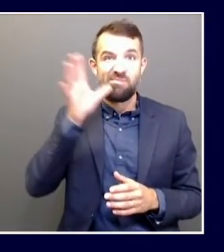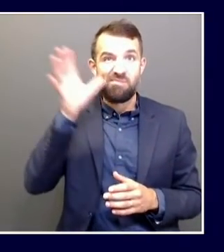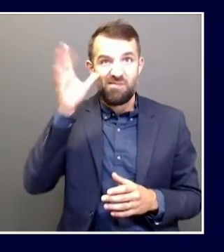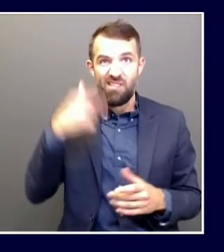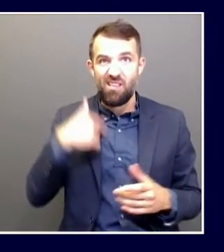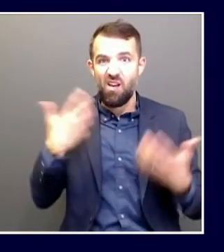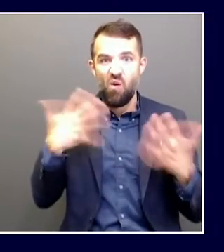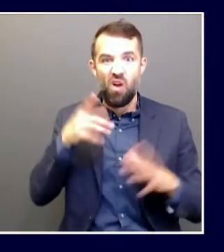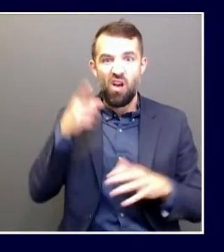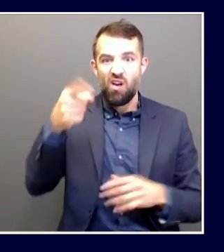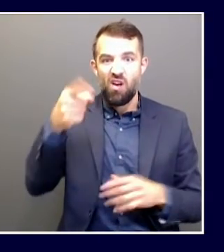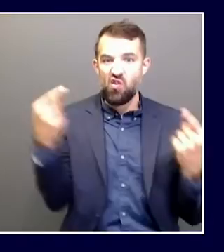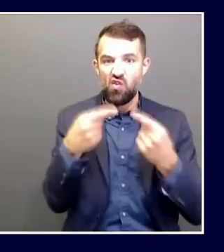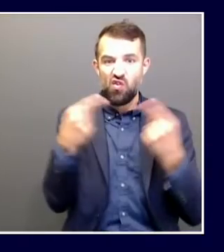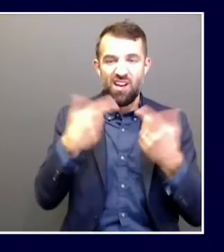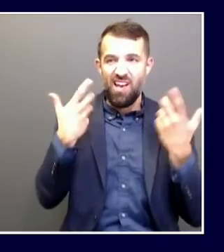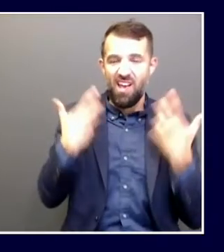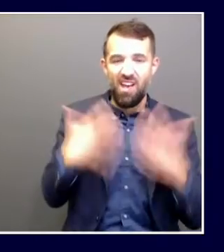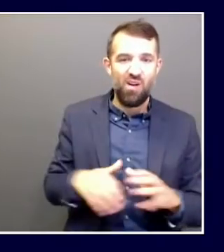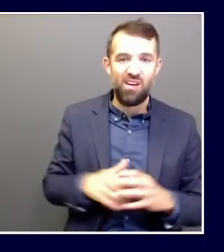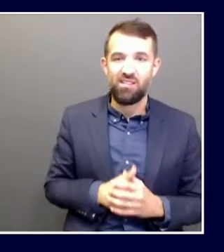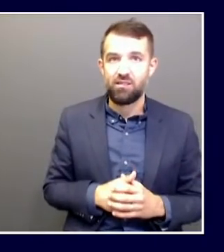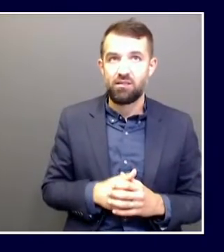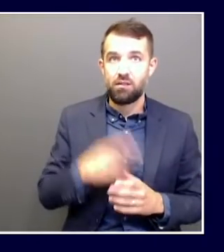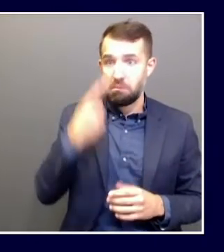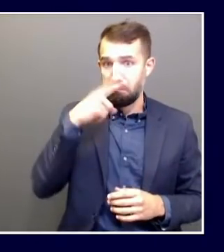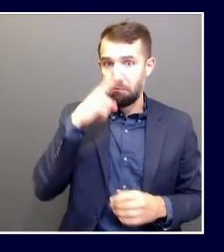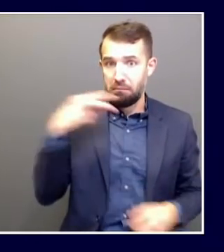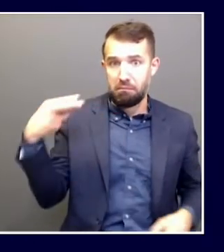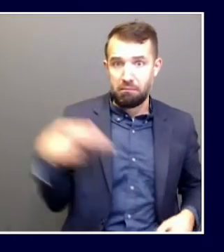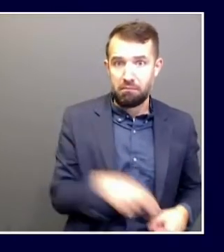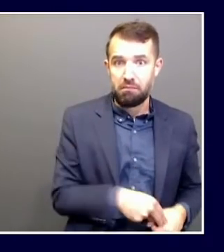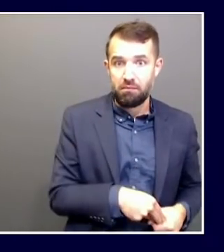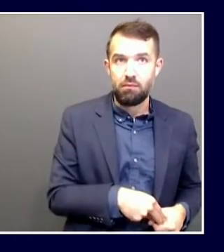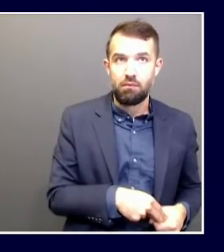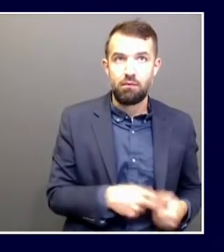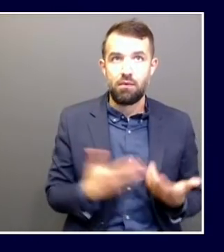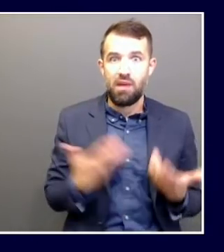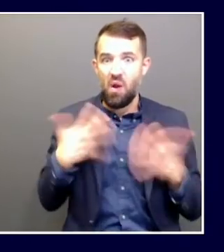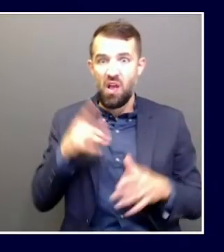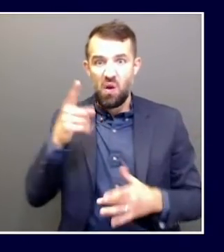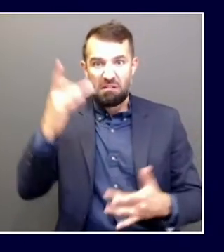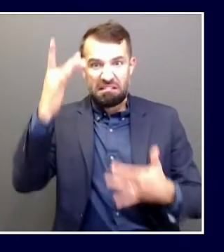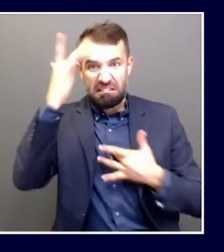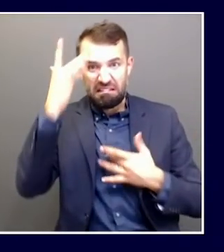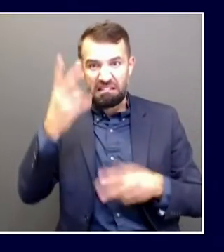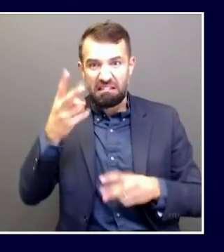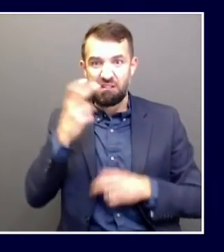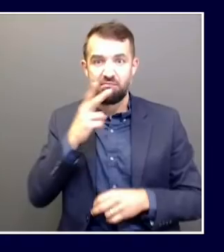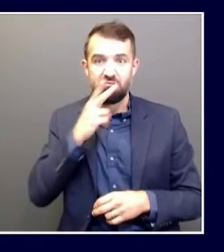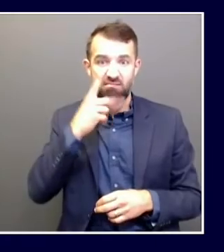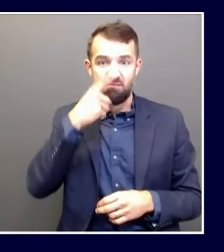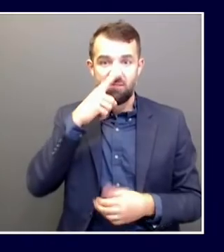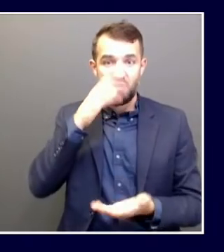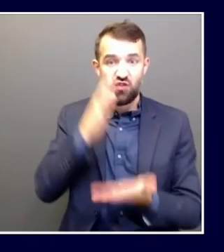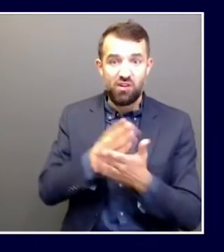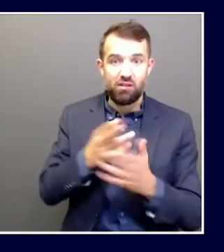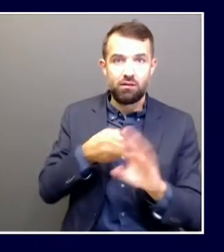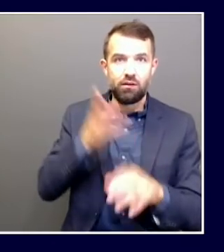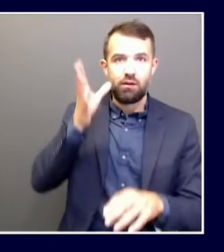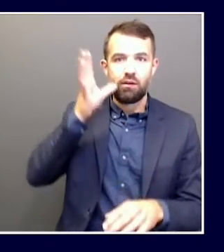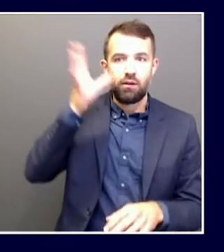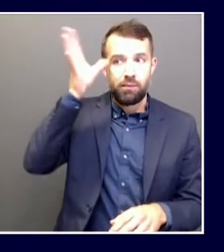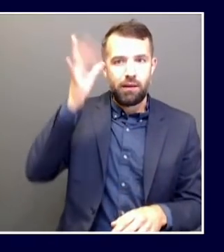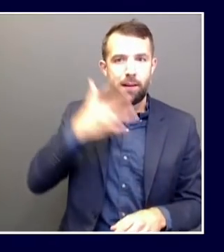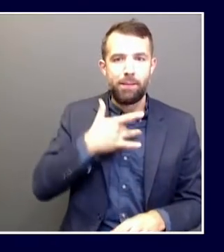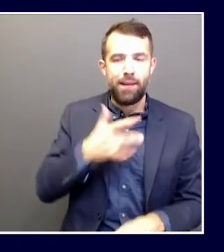wear a seatbelt? Will you stop smoking? And so making sure that kids who are concerned about this know what to say and how to say